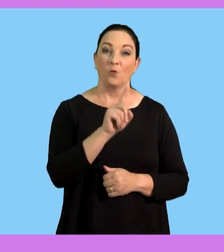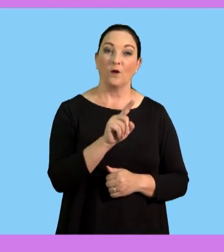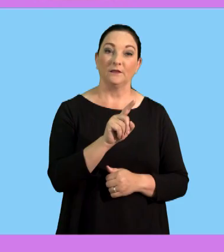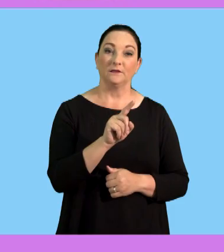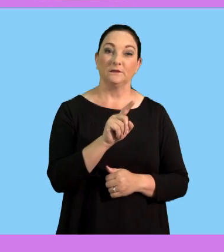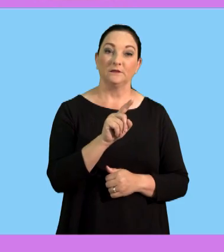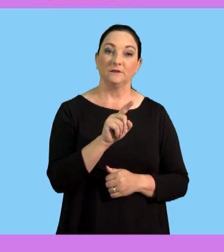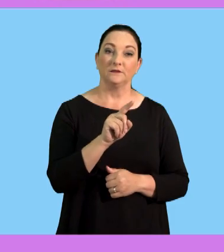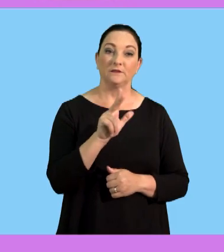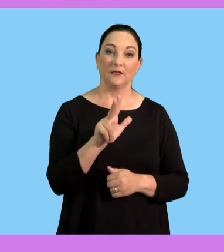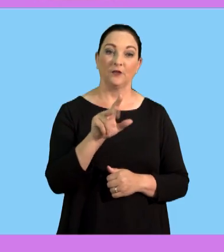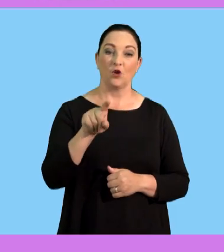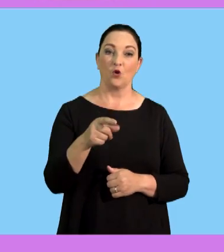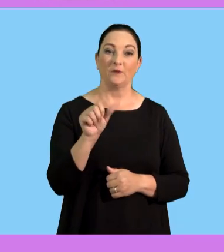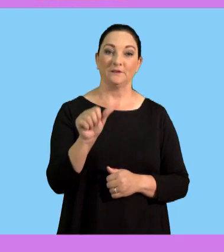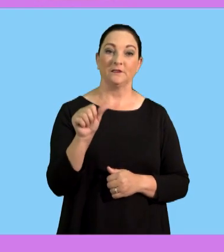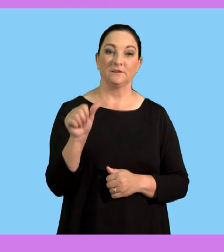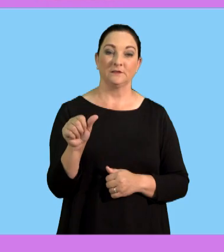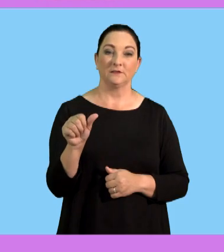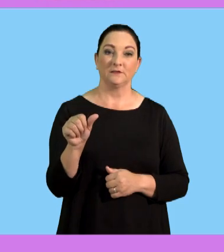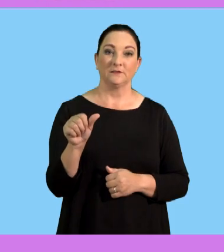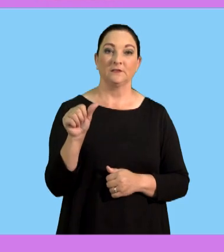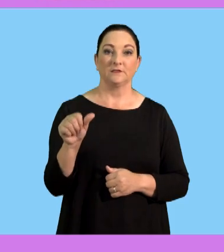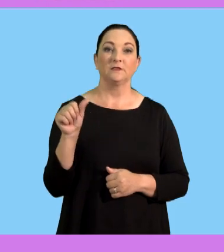me an answer of